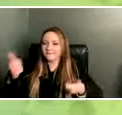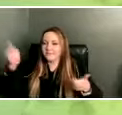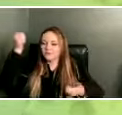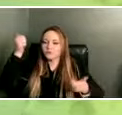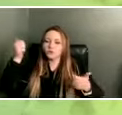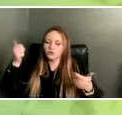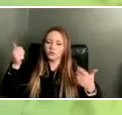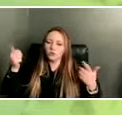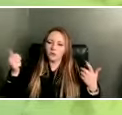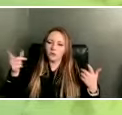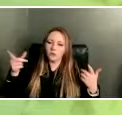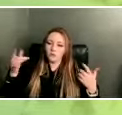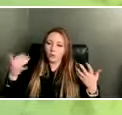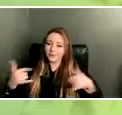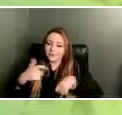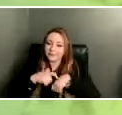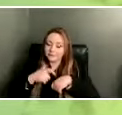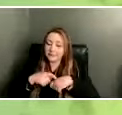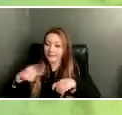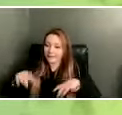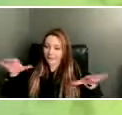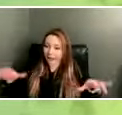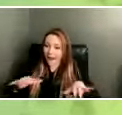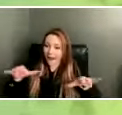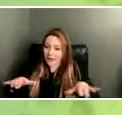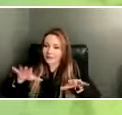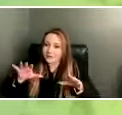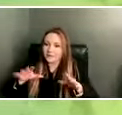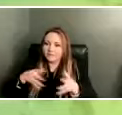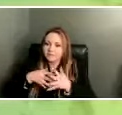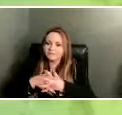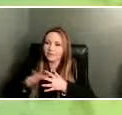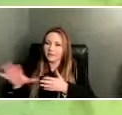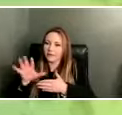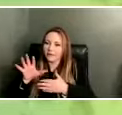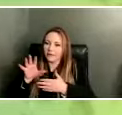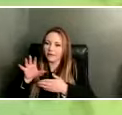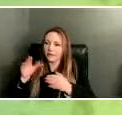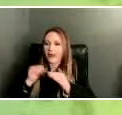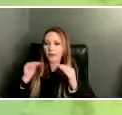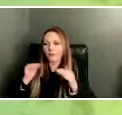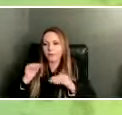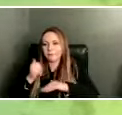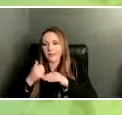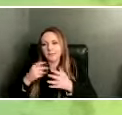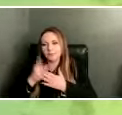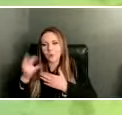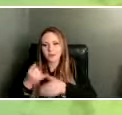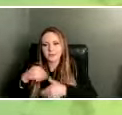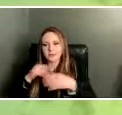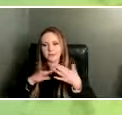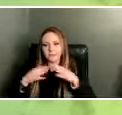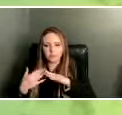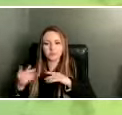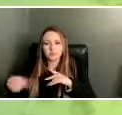this time, they are actually actively implementing their projects, their health equity-based projects in the communities where